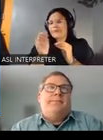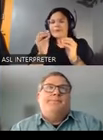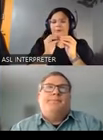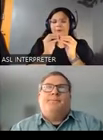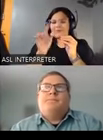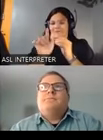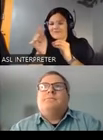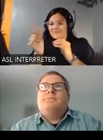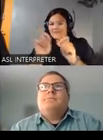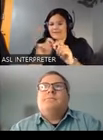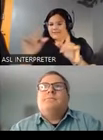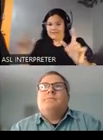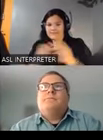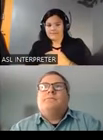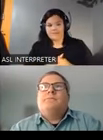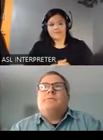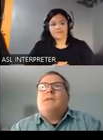slide.